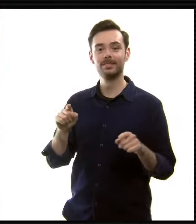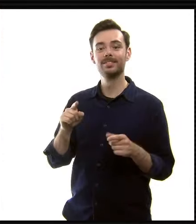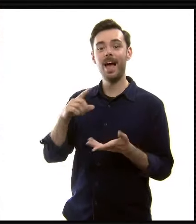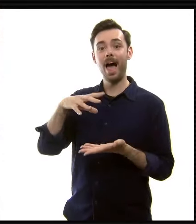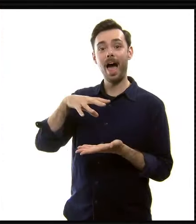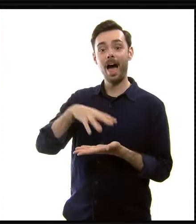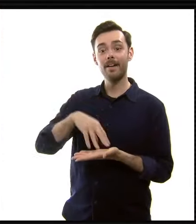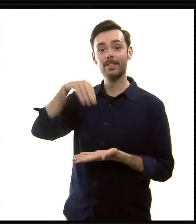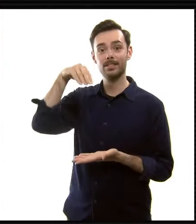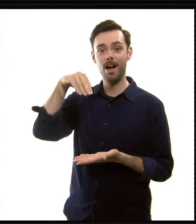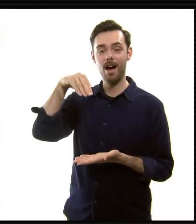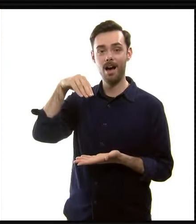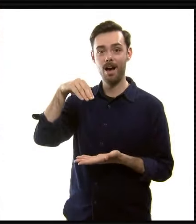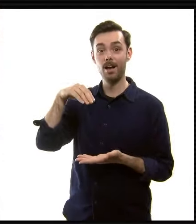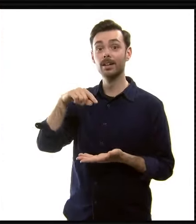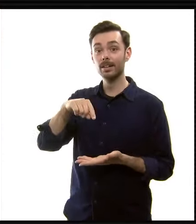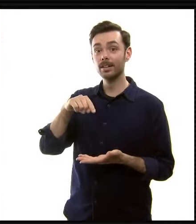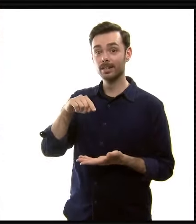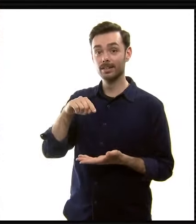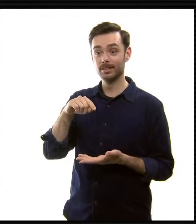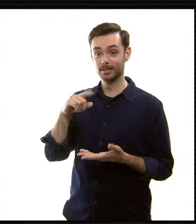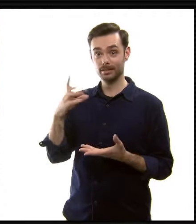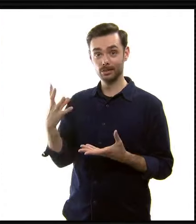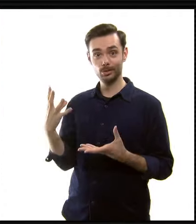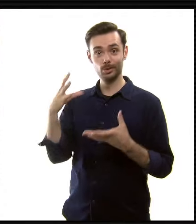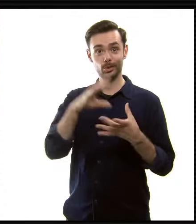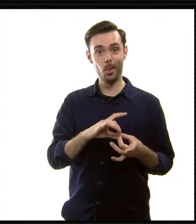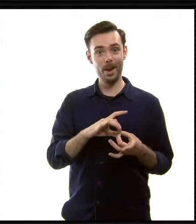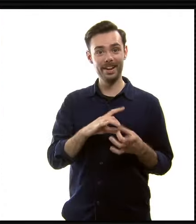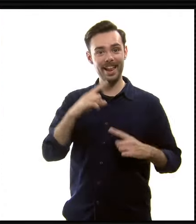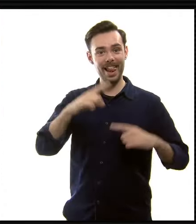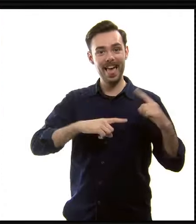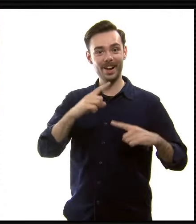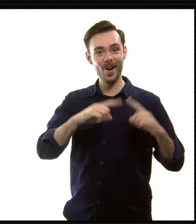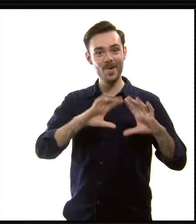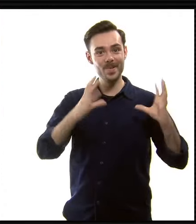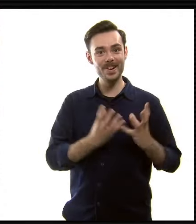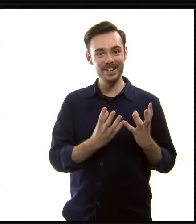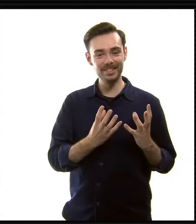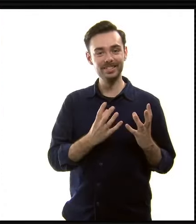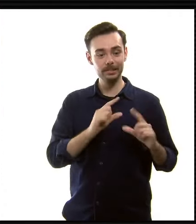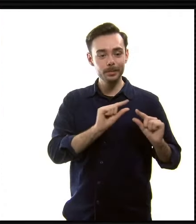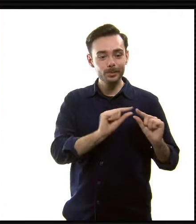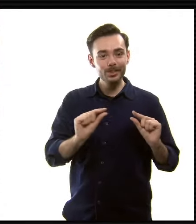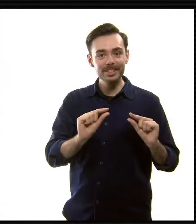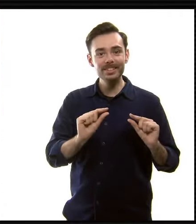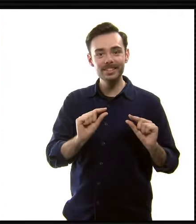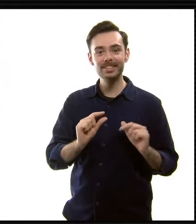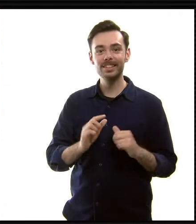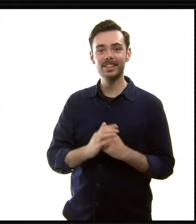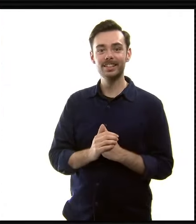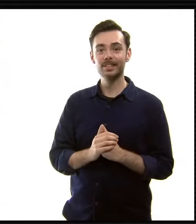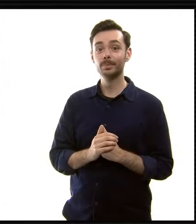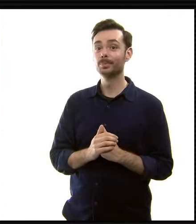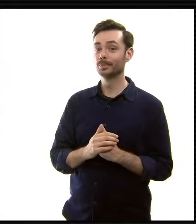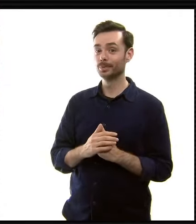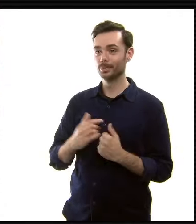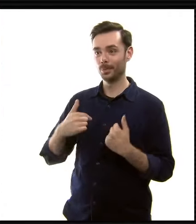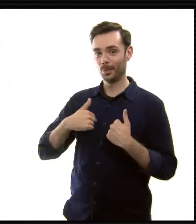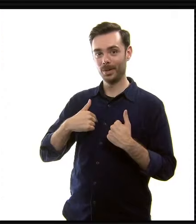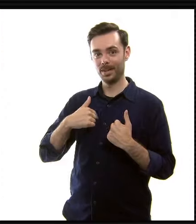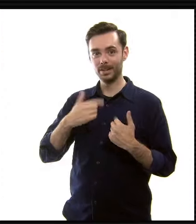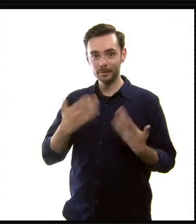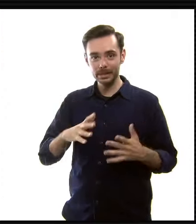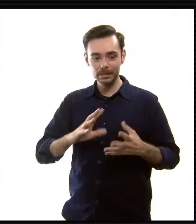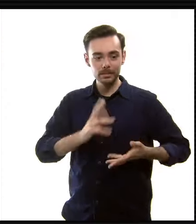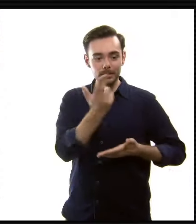is coming to the Lego bricks, and we're going to be able to provide the Pandoran experience